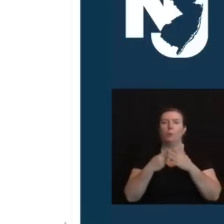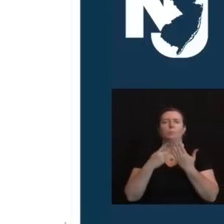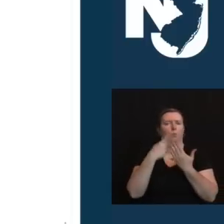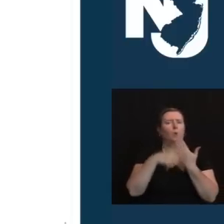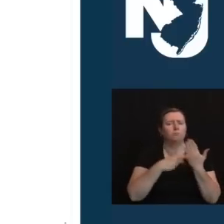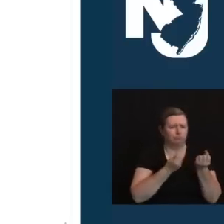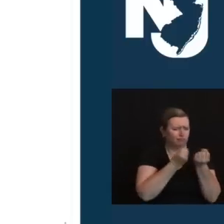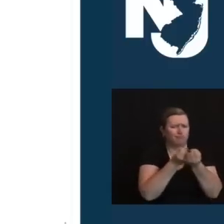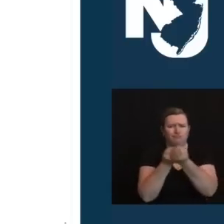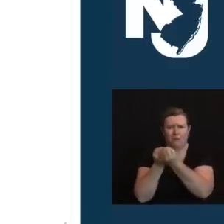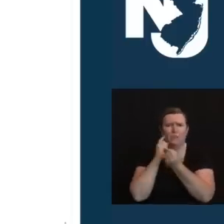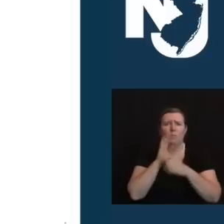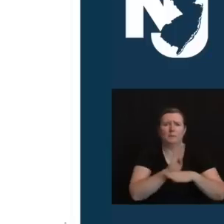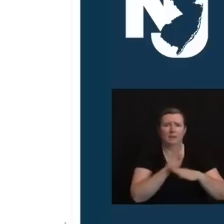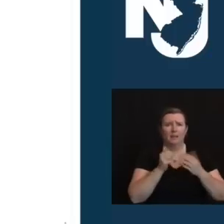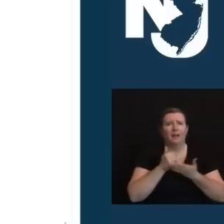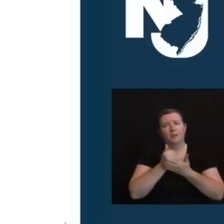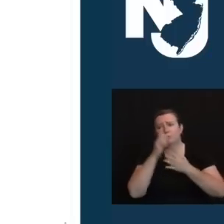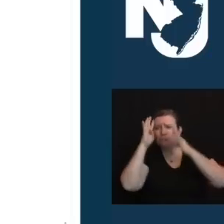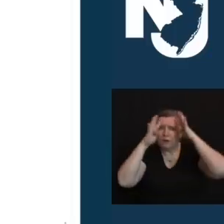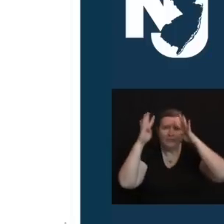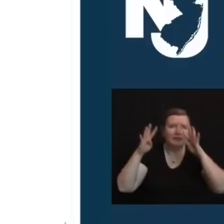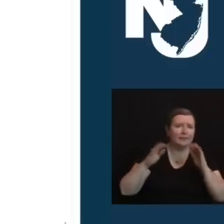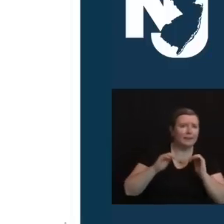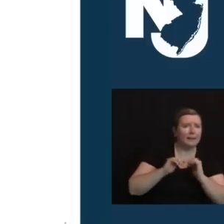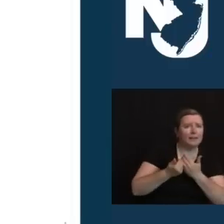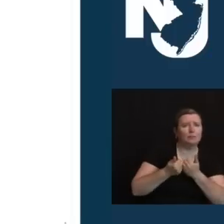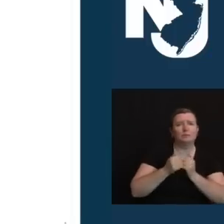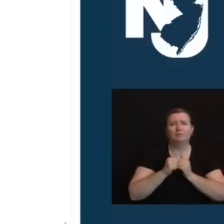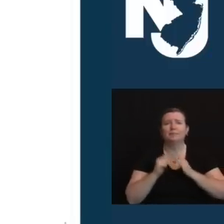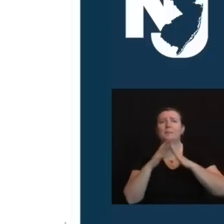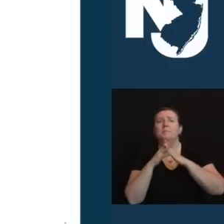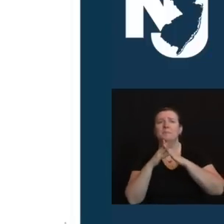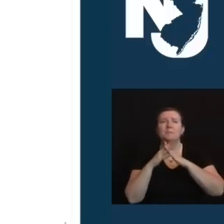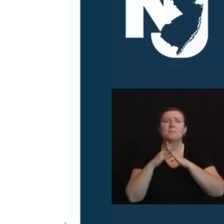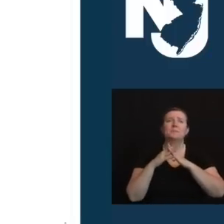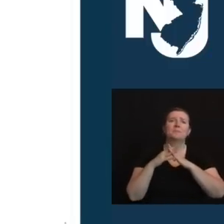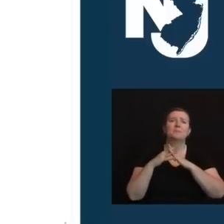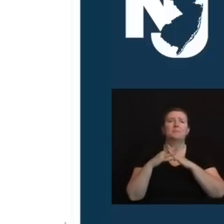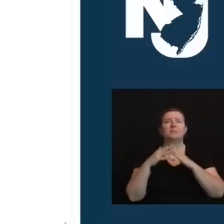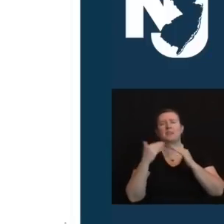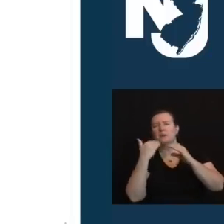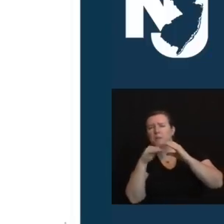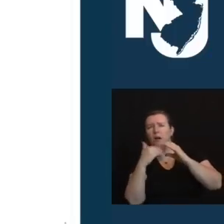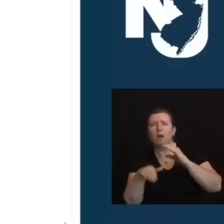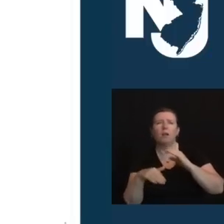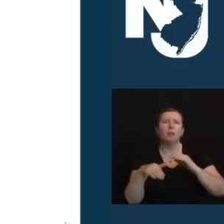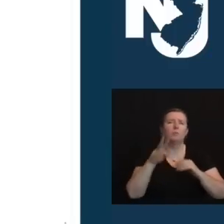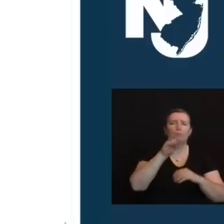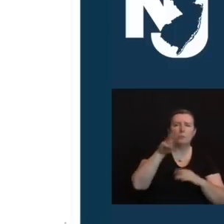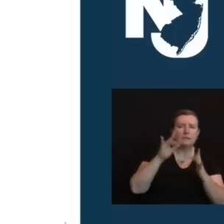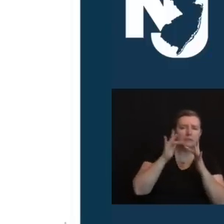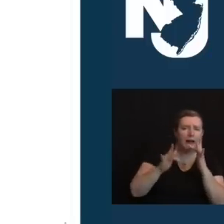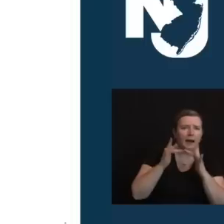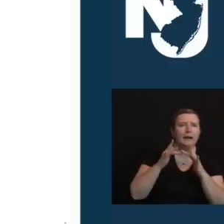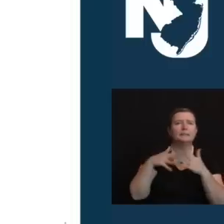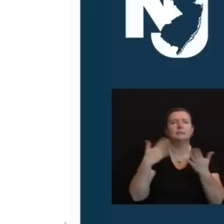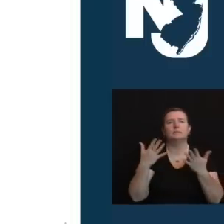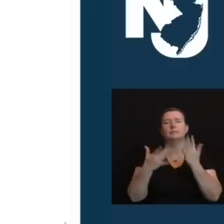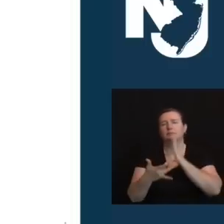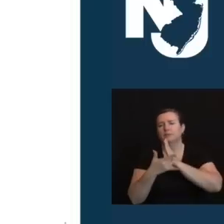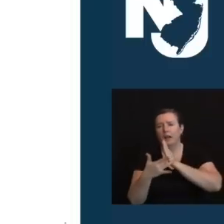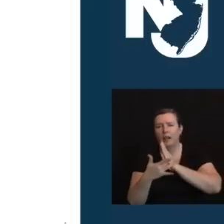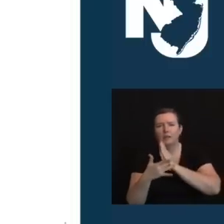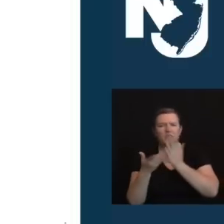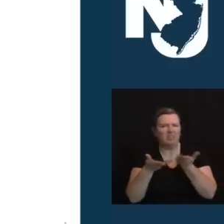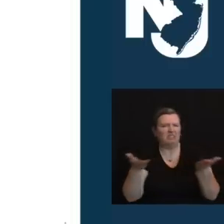businesses. They'll help you build a website, help you set up your online shop, e-commerce platform, help you figure out a delivery technology platform. And so we'll have some